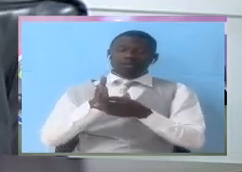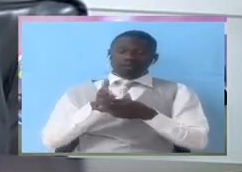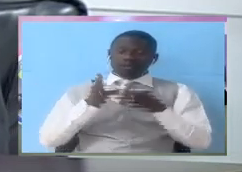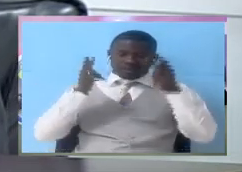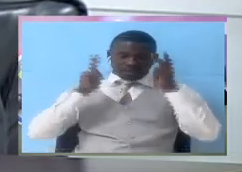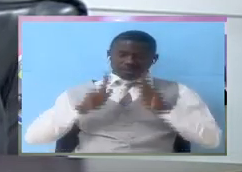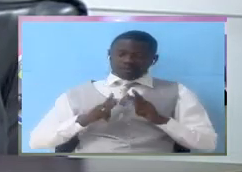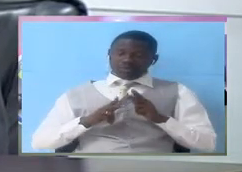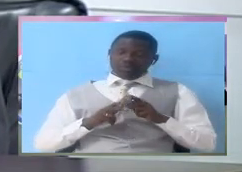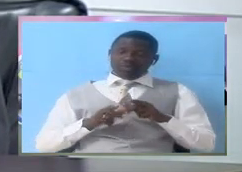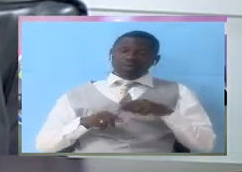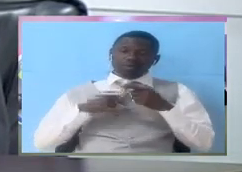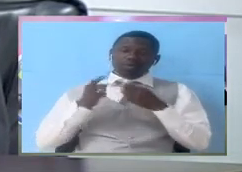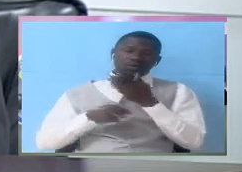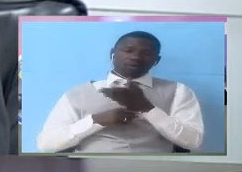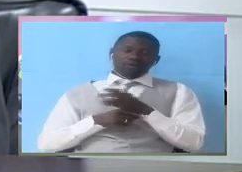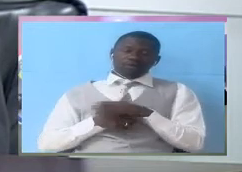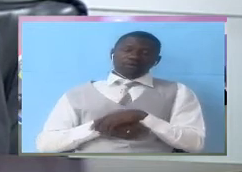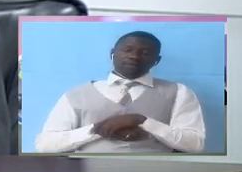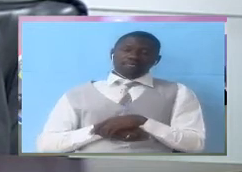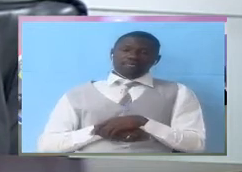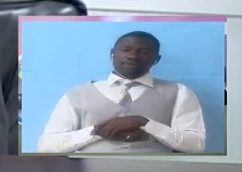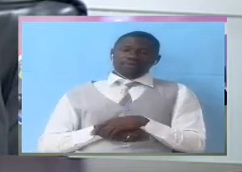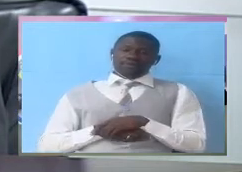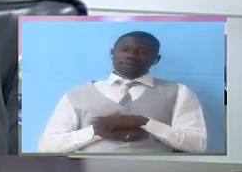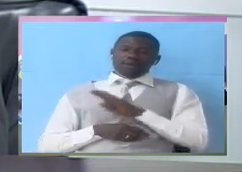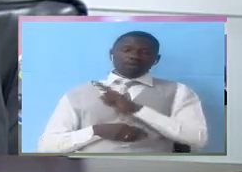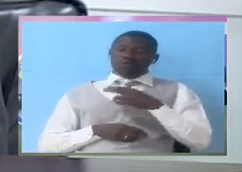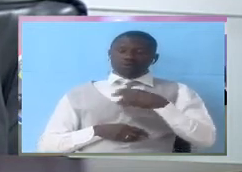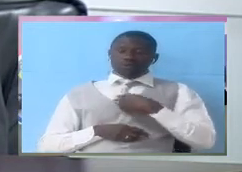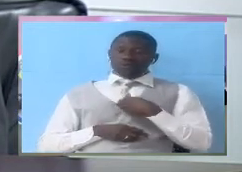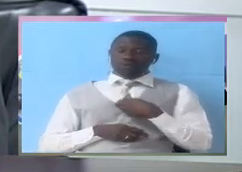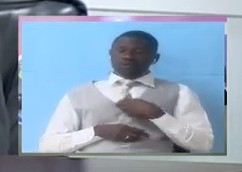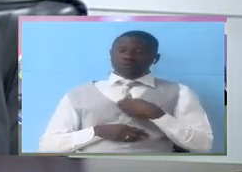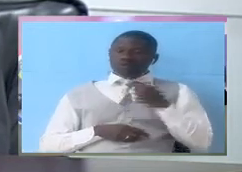to preempt James mind and intention.